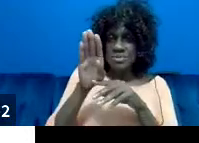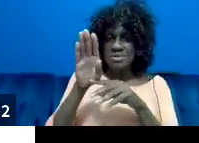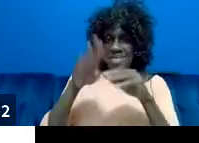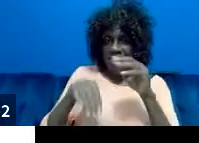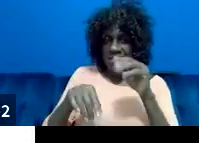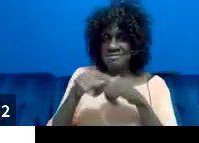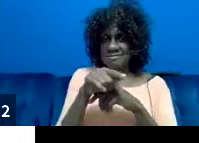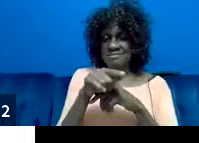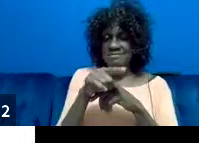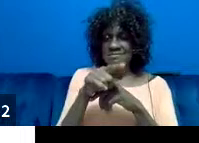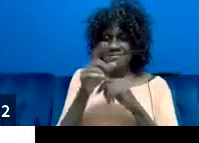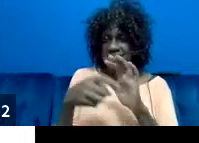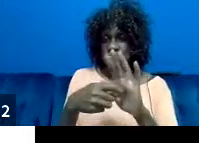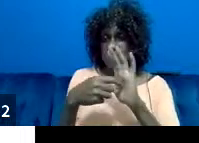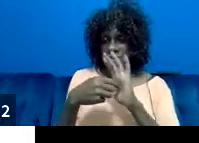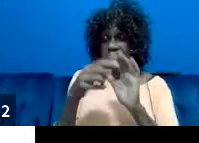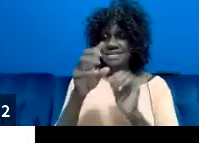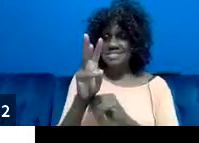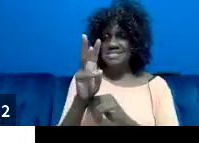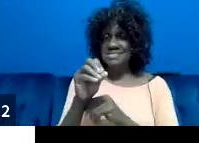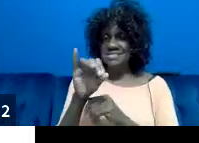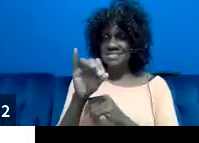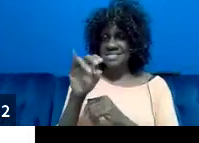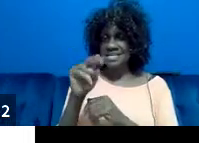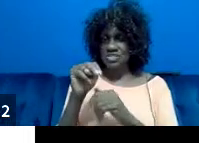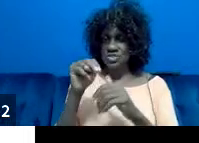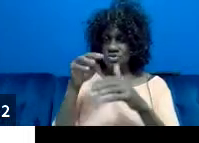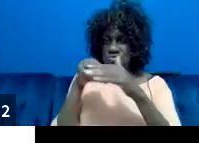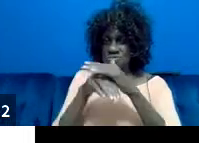requirements within that 60-inch accessible route.